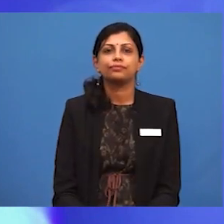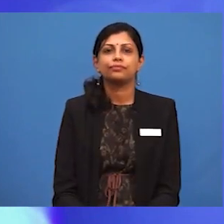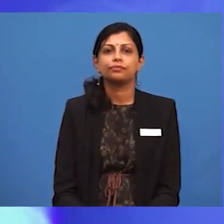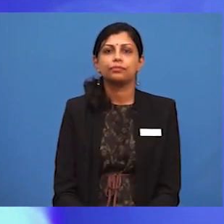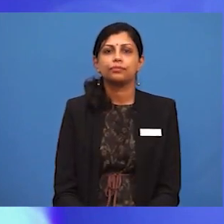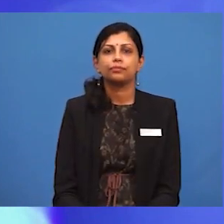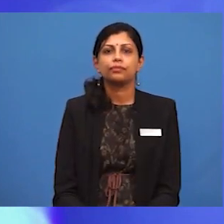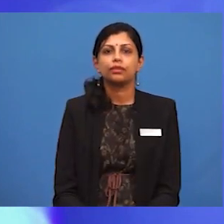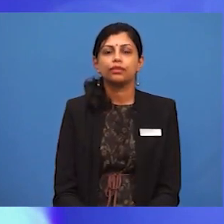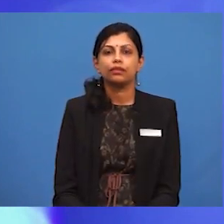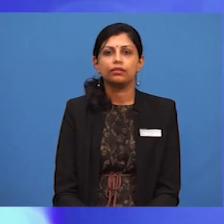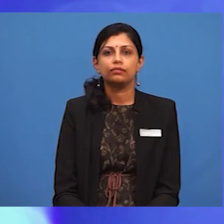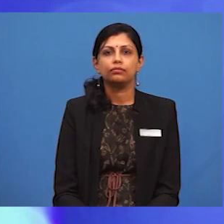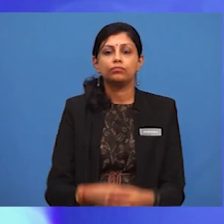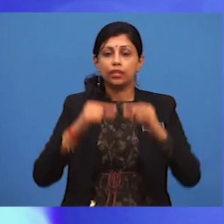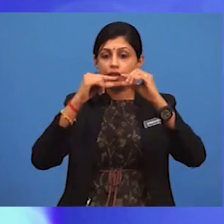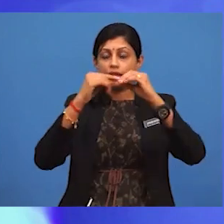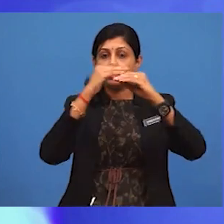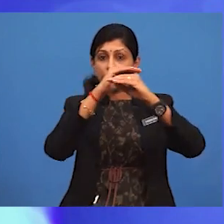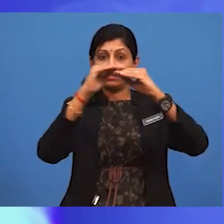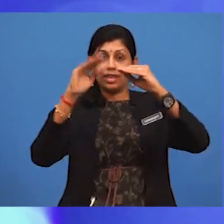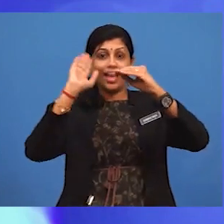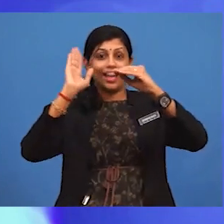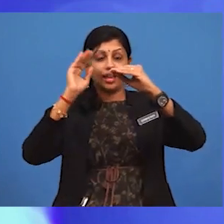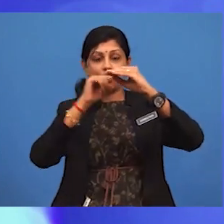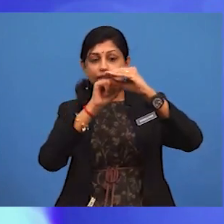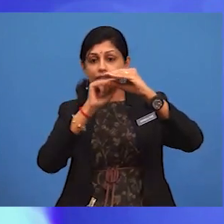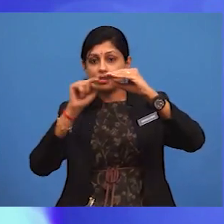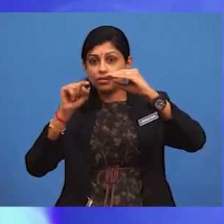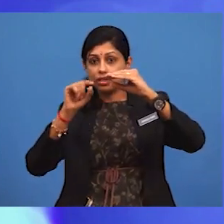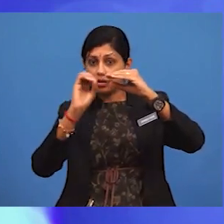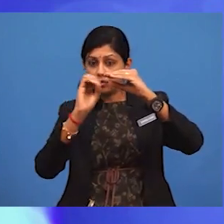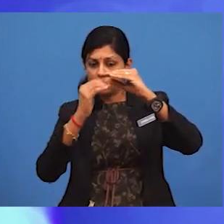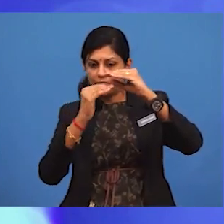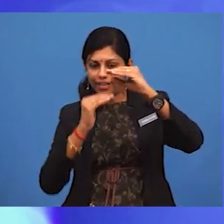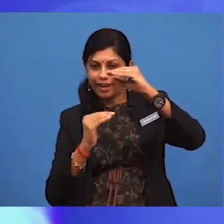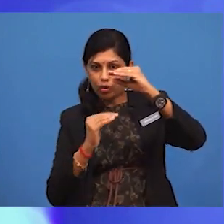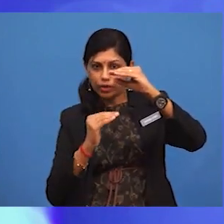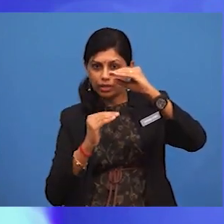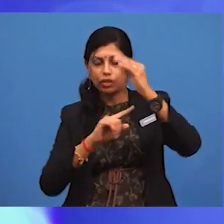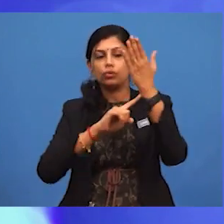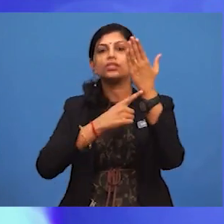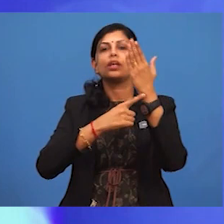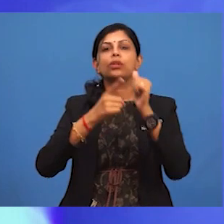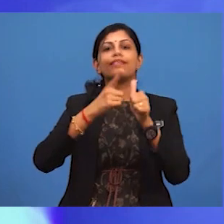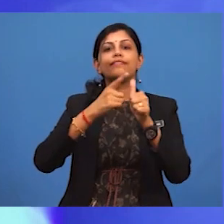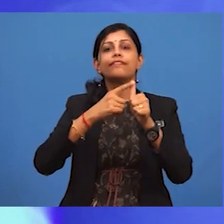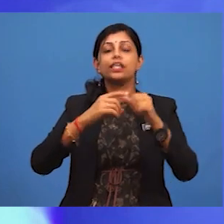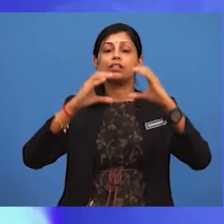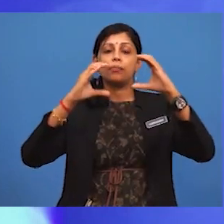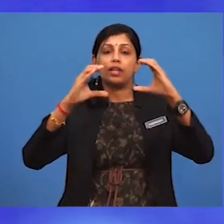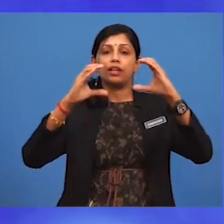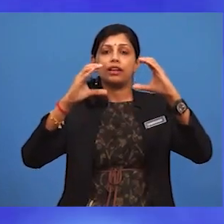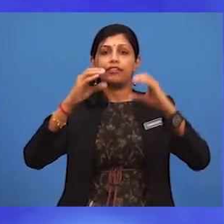Following that, skip another line and you can start your first paragraph, the